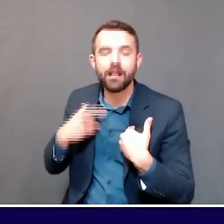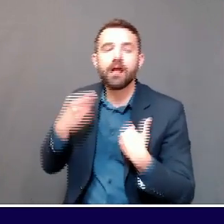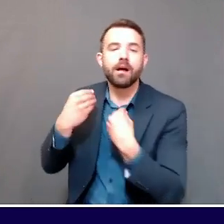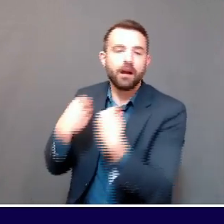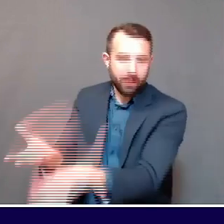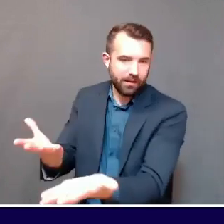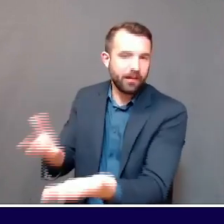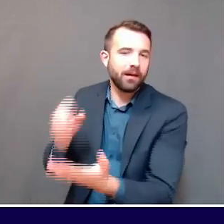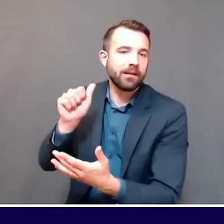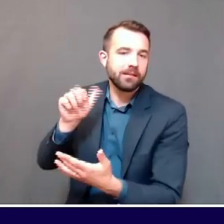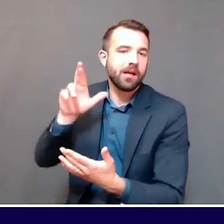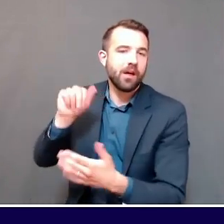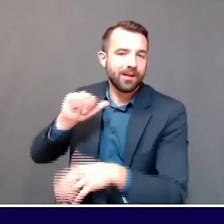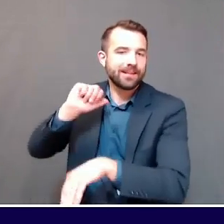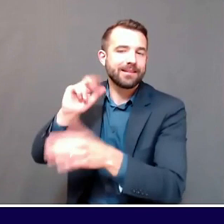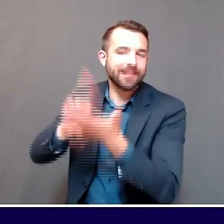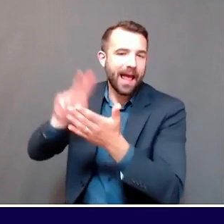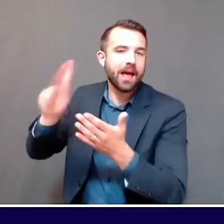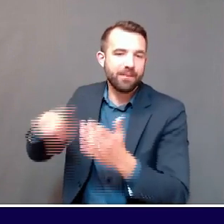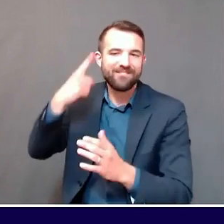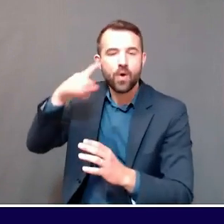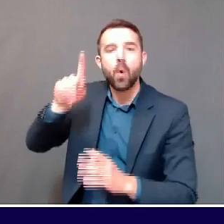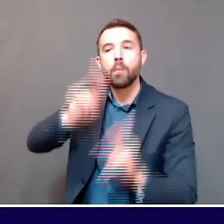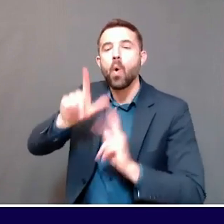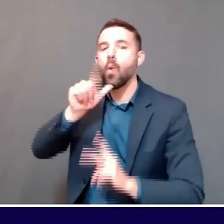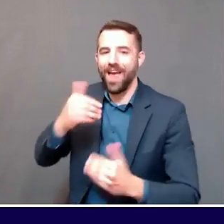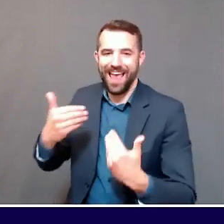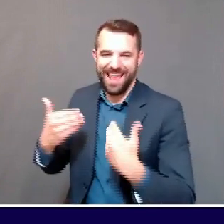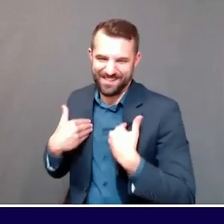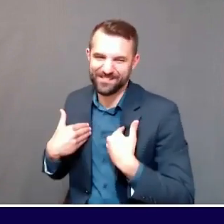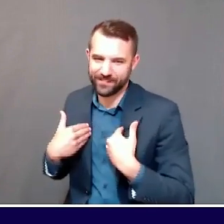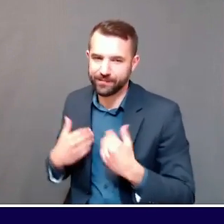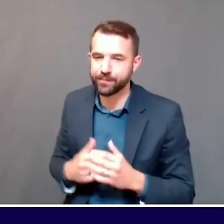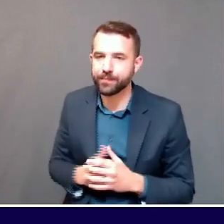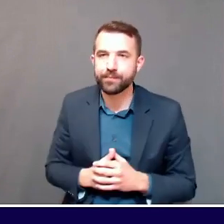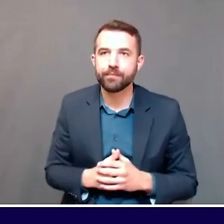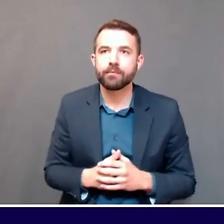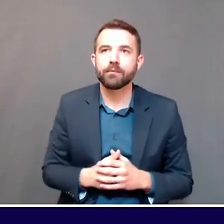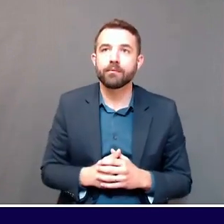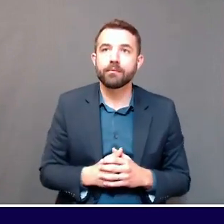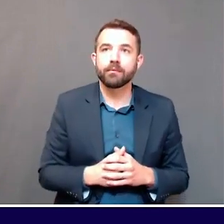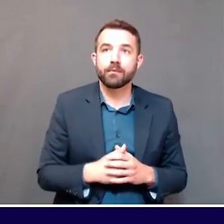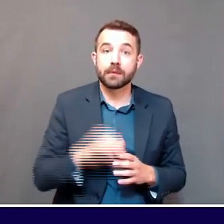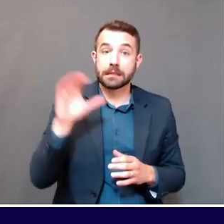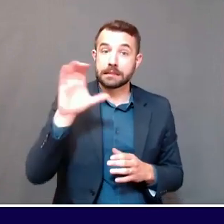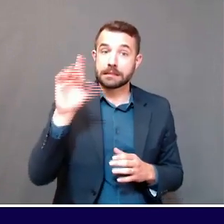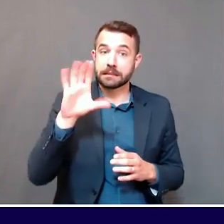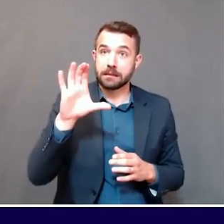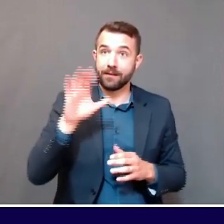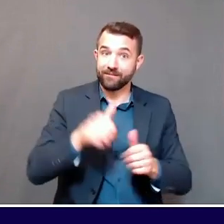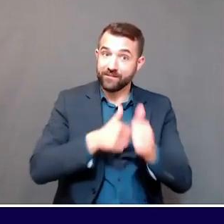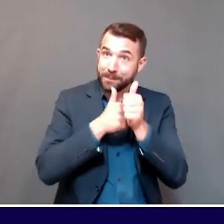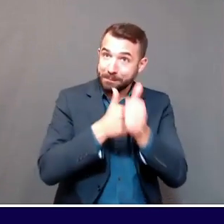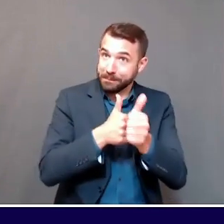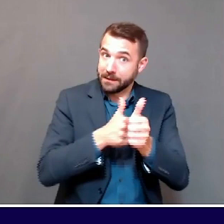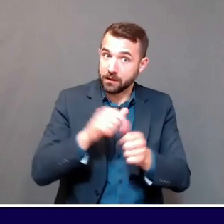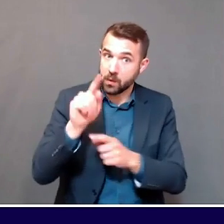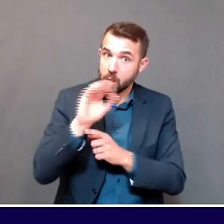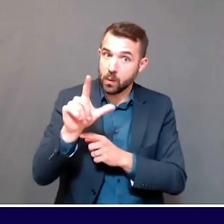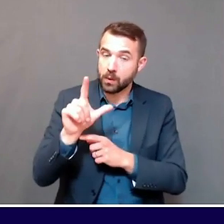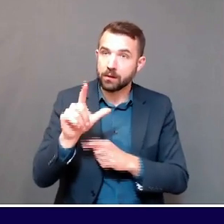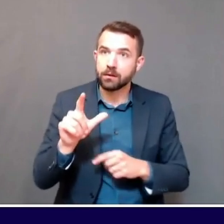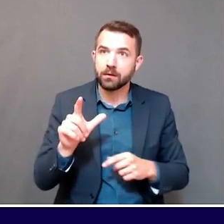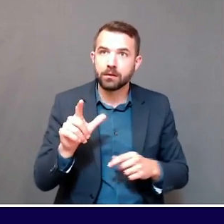Okay, so it's more of a device that helps you with the contact tracing you are already doing rather than an effort to get the public